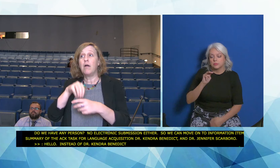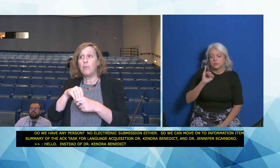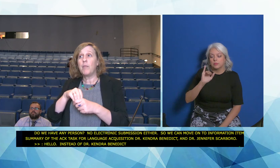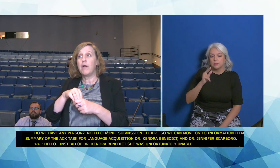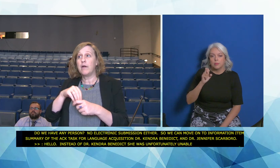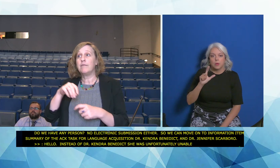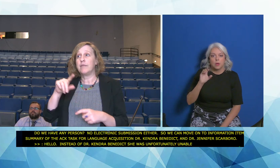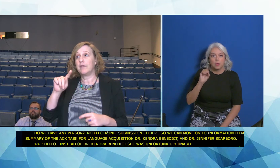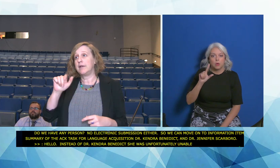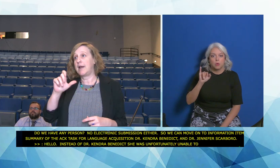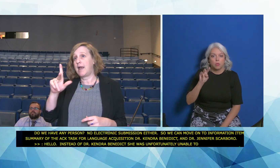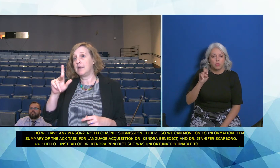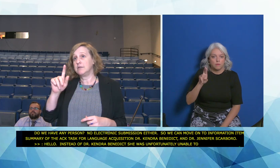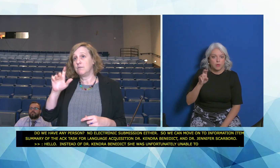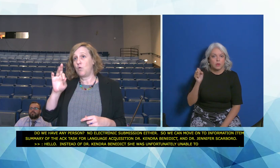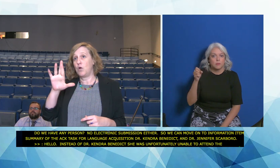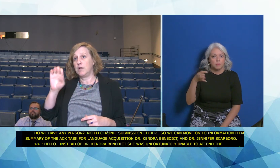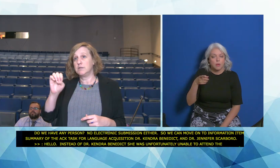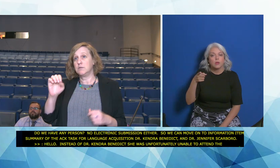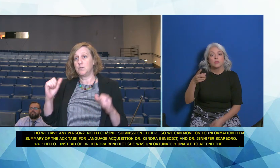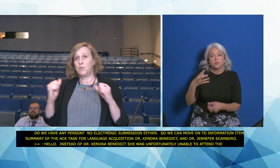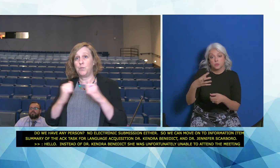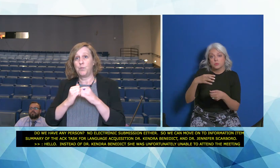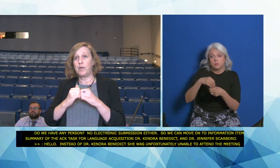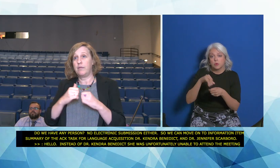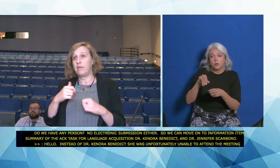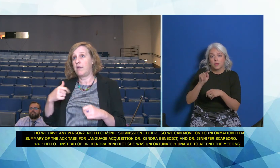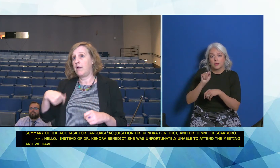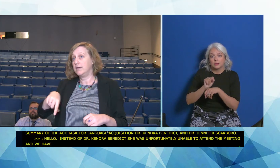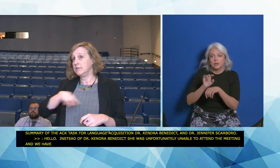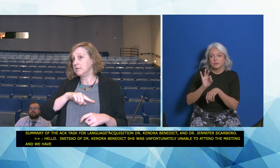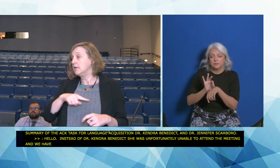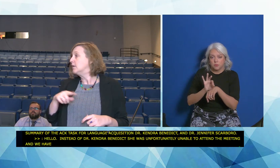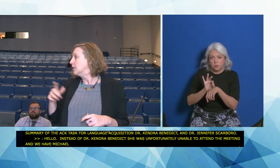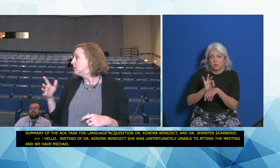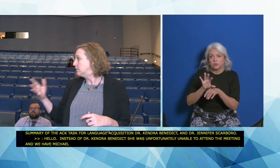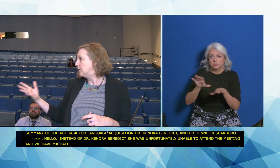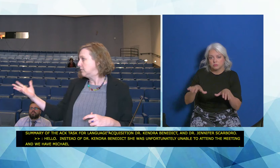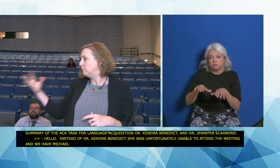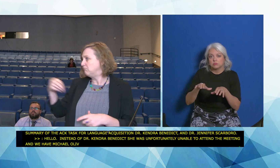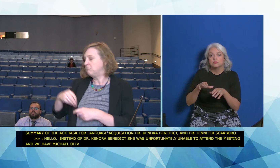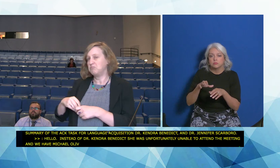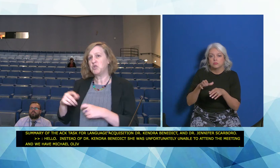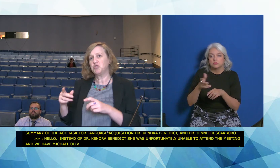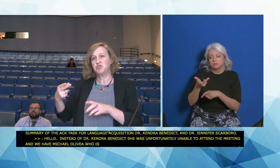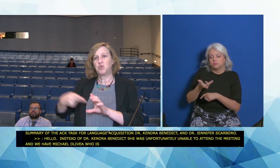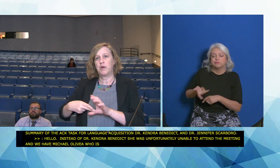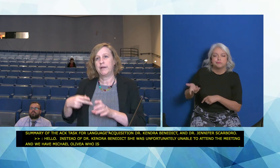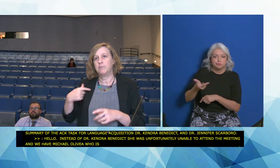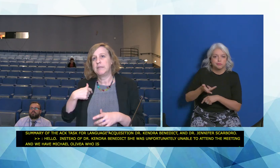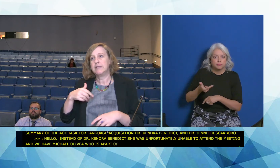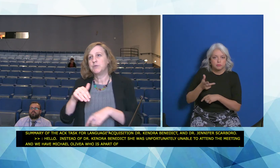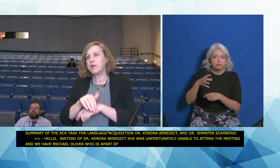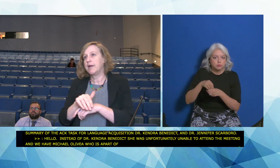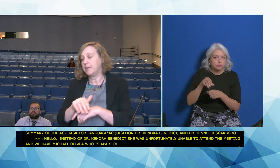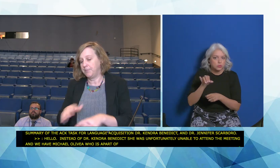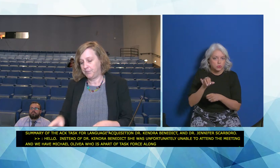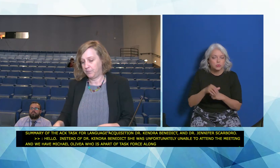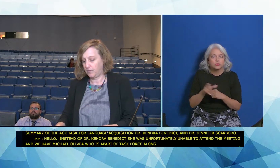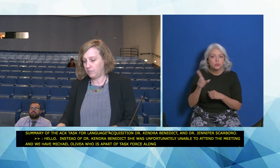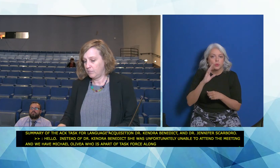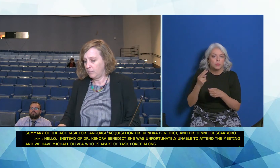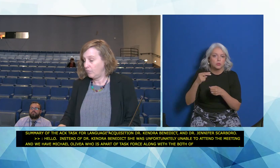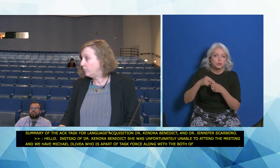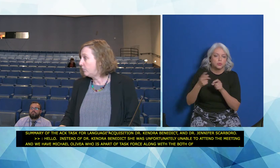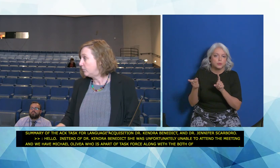Olivier, who was also a part of the task force along with the both of us. So he'll be joining